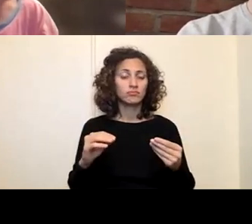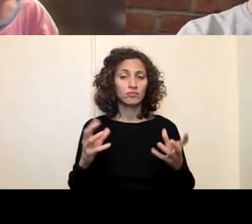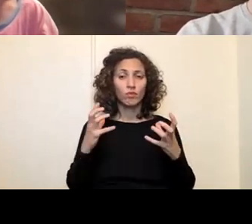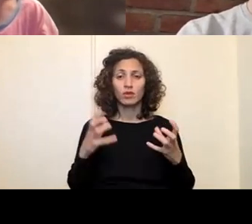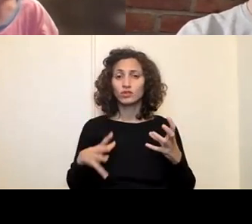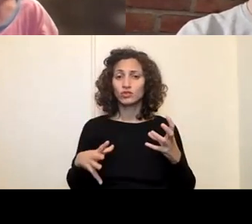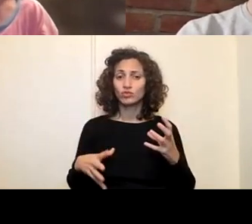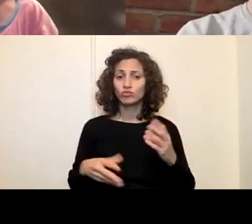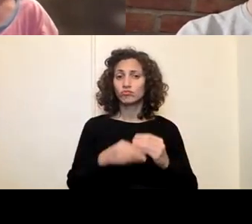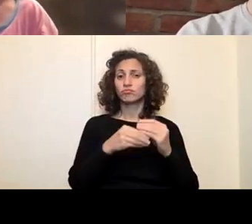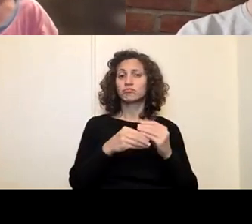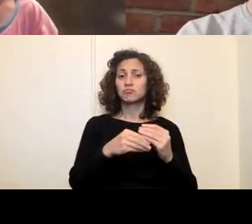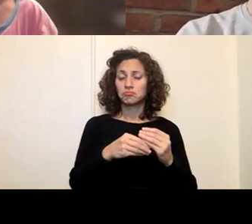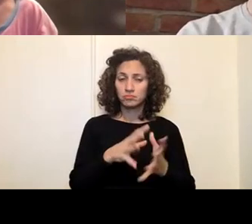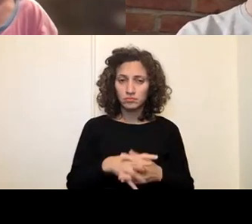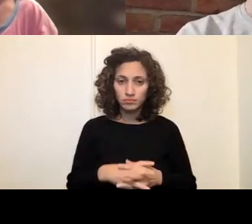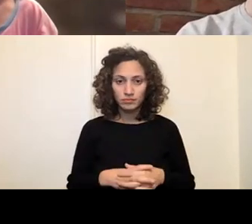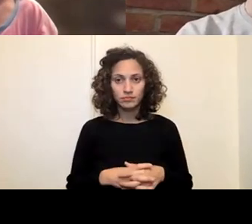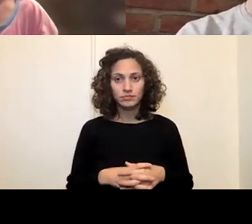to touch on?